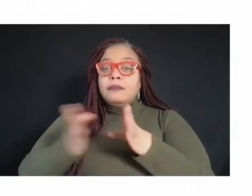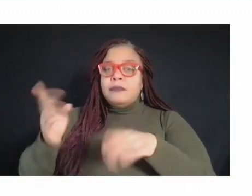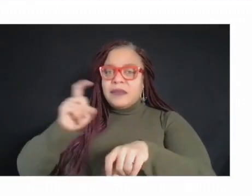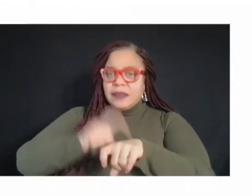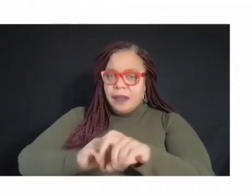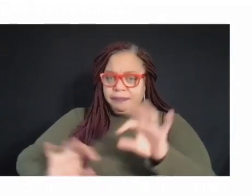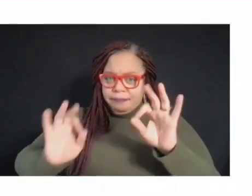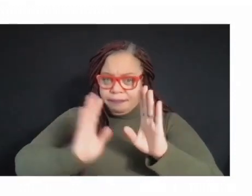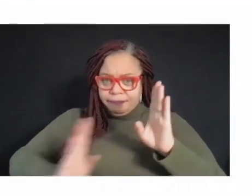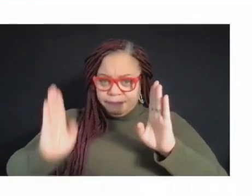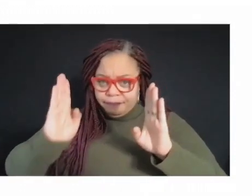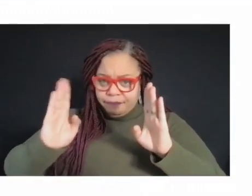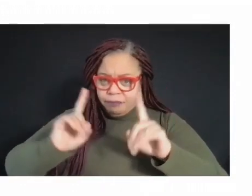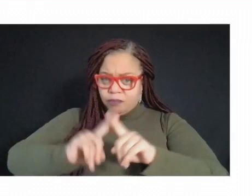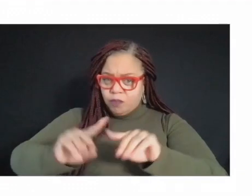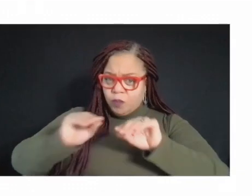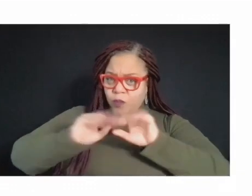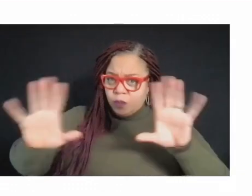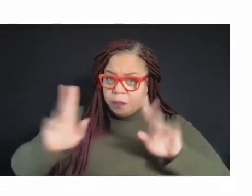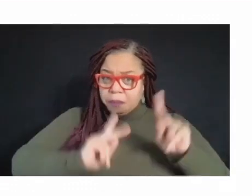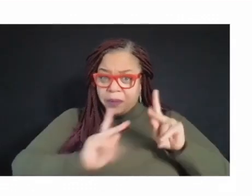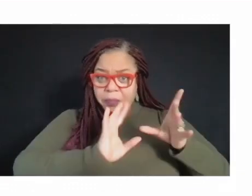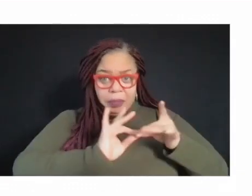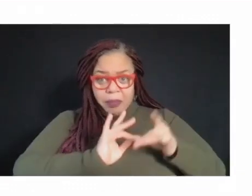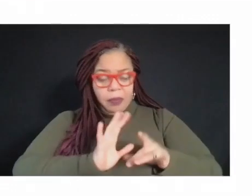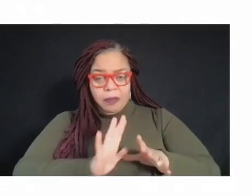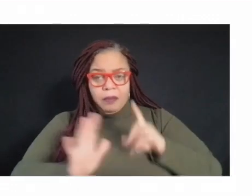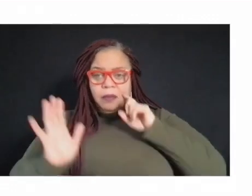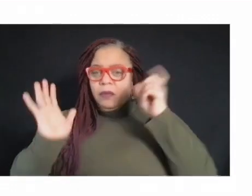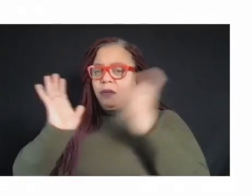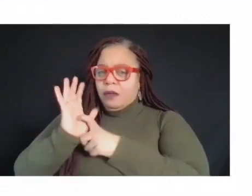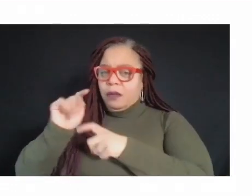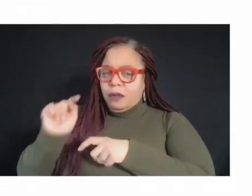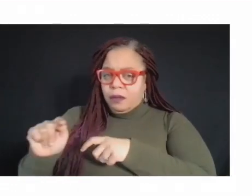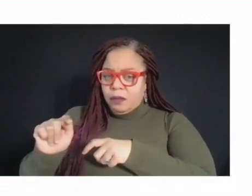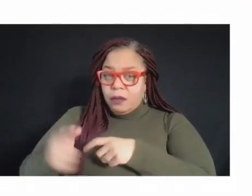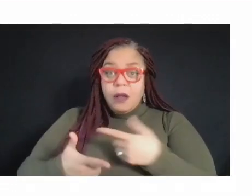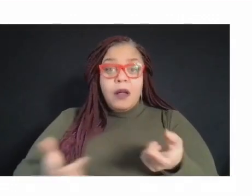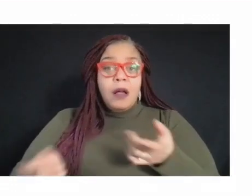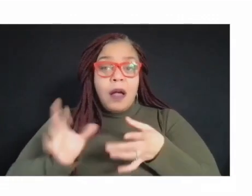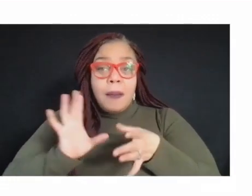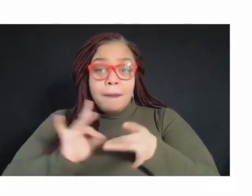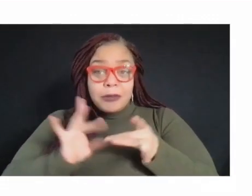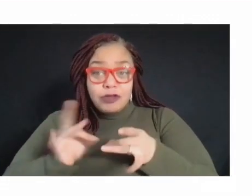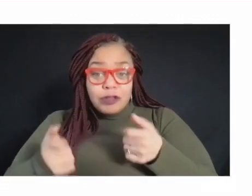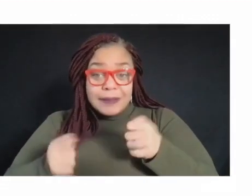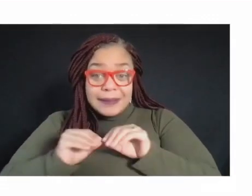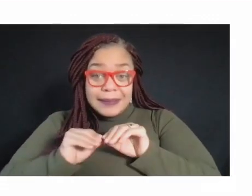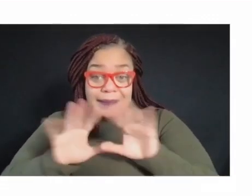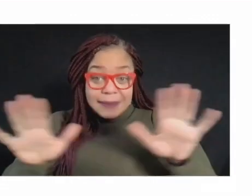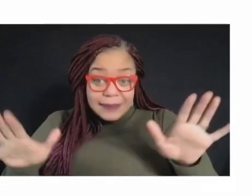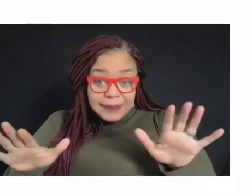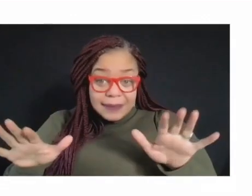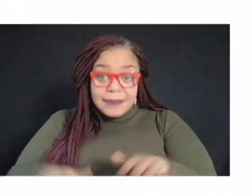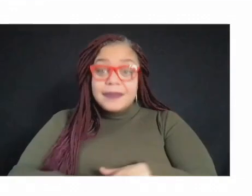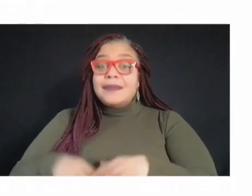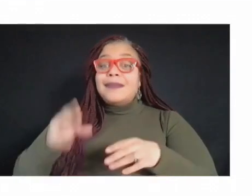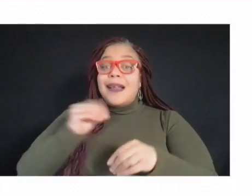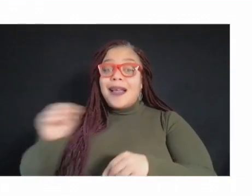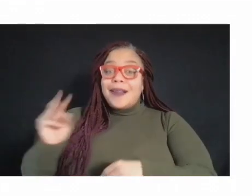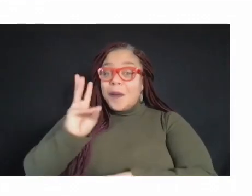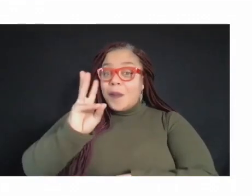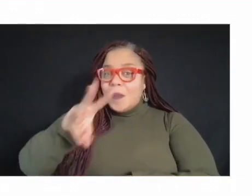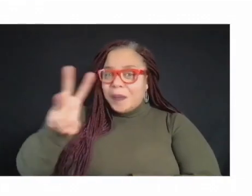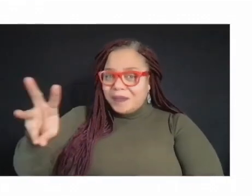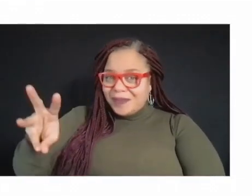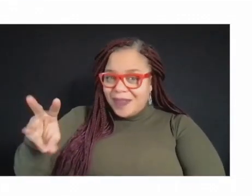done through messaging to reach all communities, and expanding the county website to create a space to help